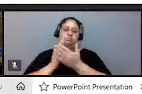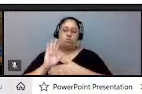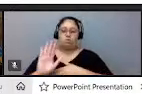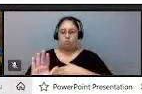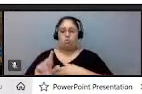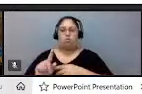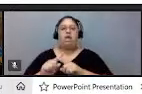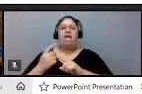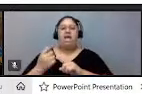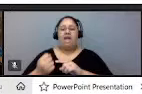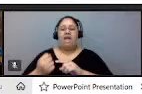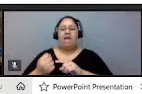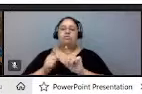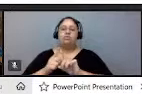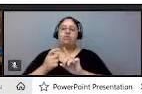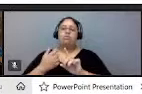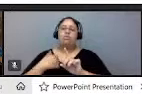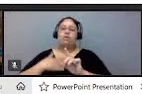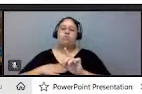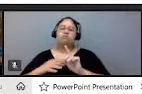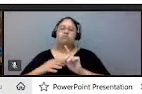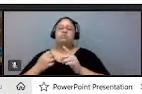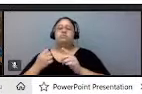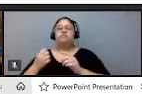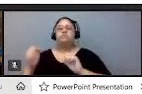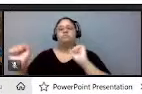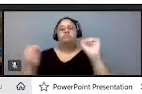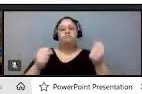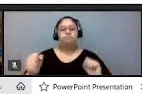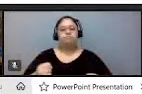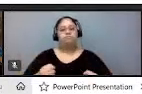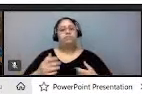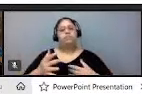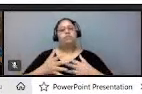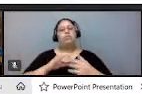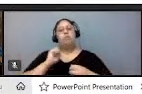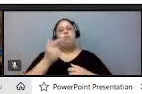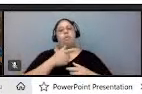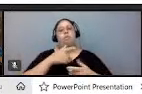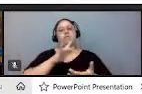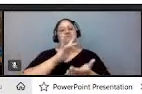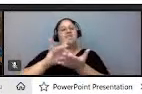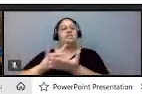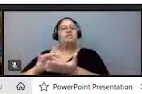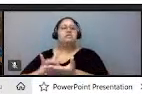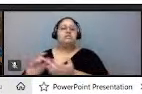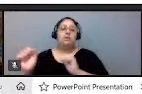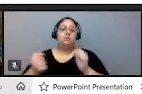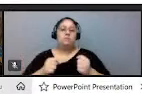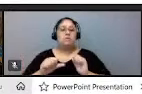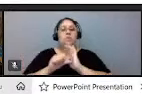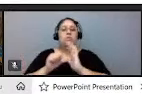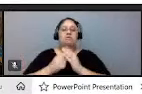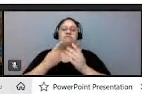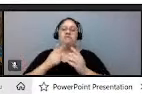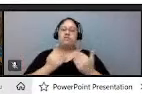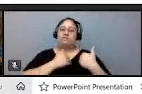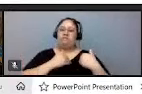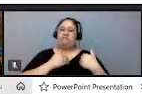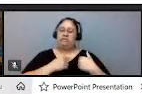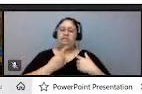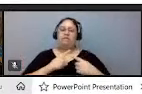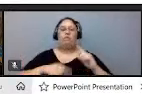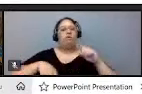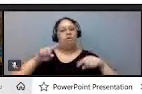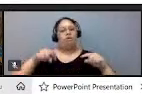um there's also been a drive to to fill these vacancies within our Port operations and those that are critical and critical safety uh to our